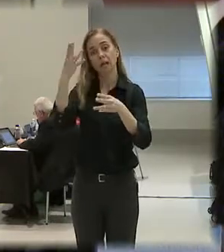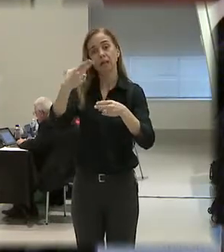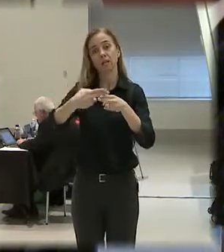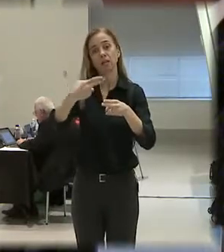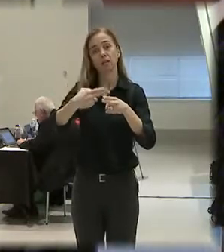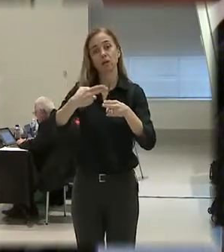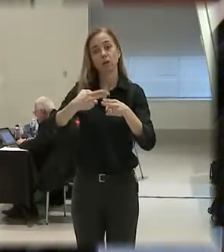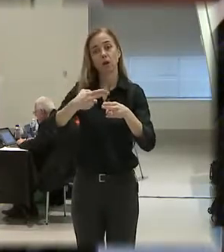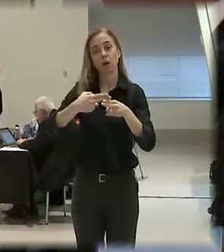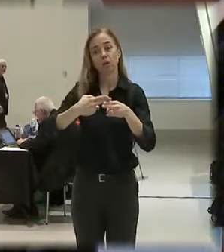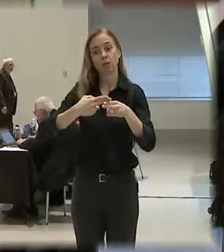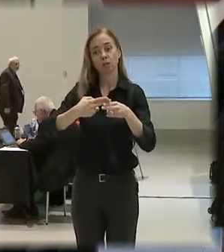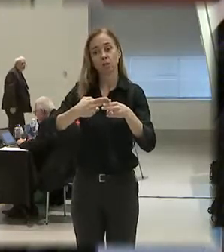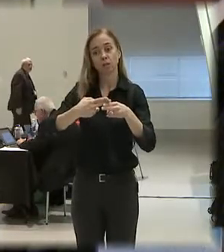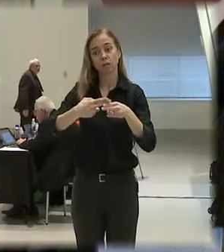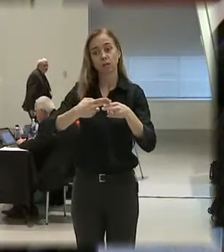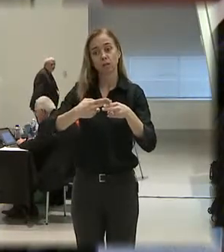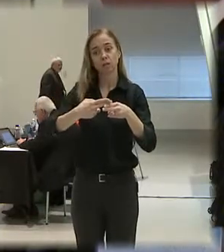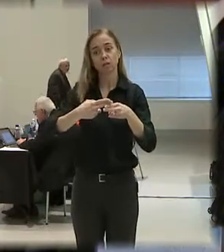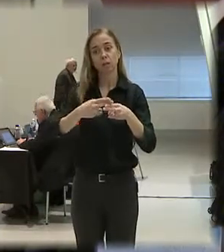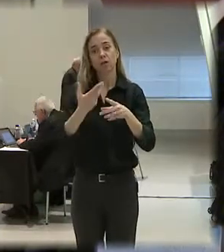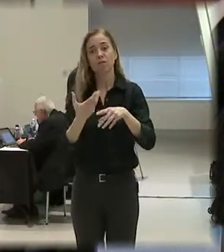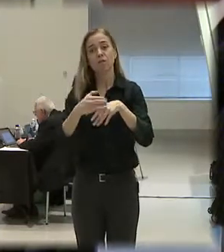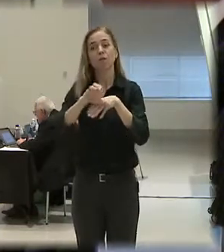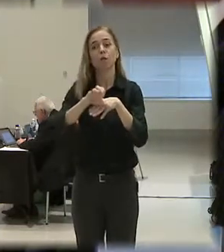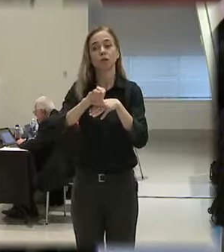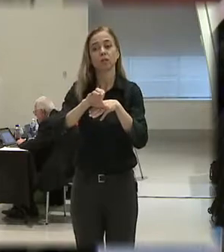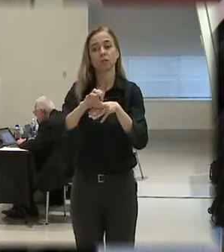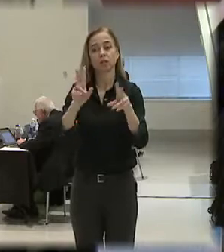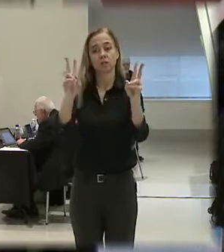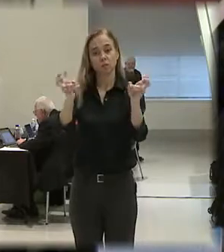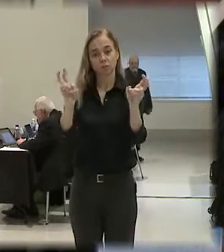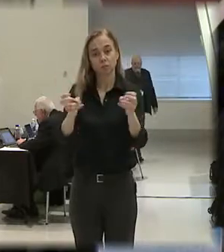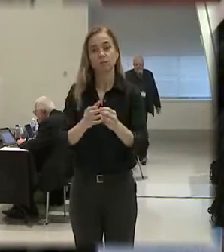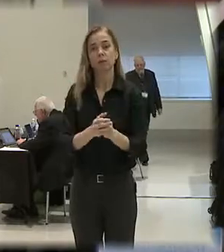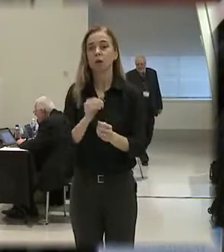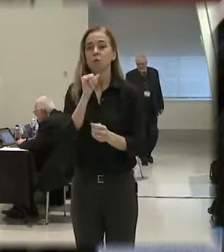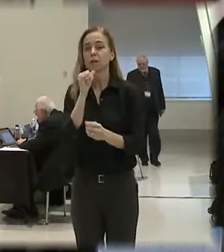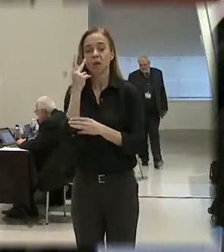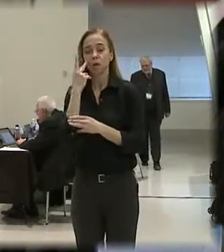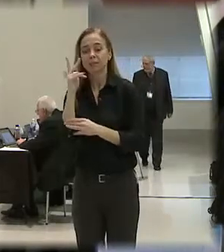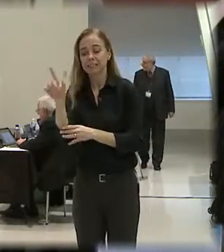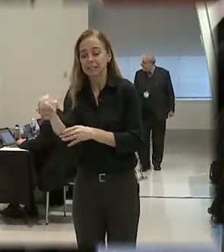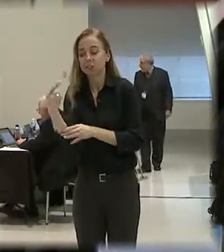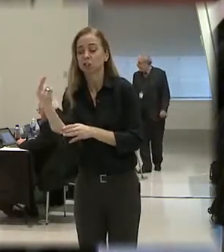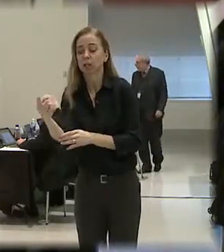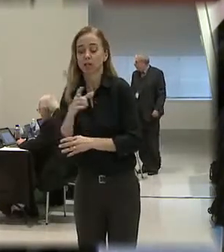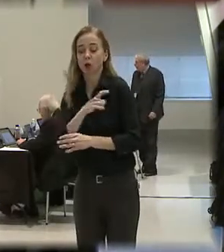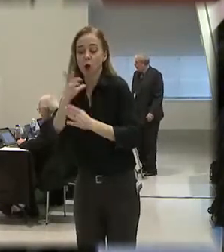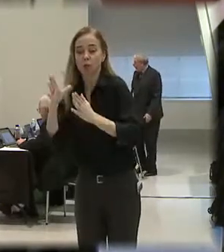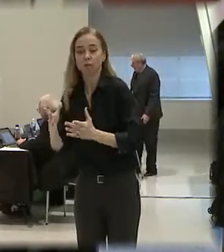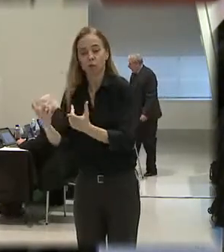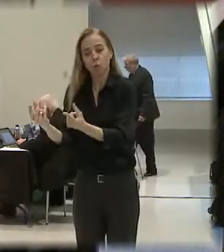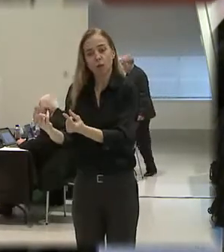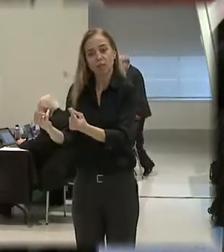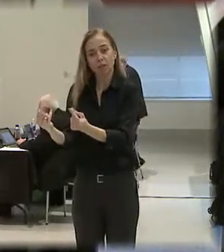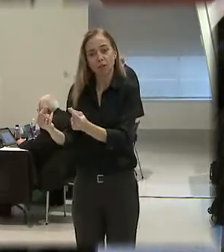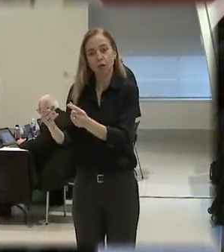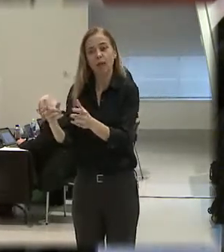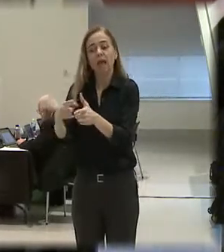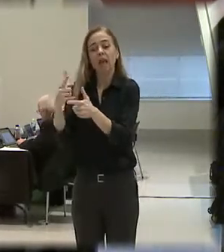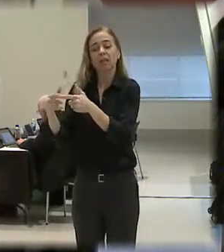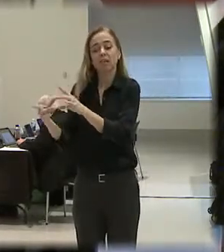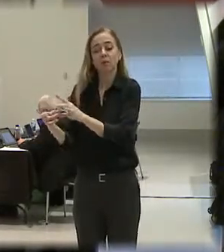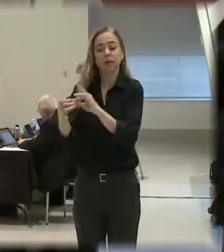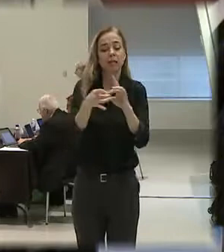force factor, or a relative measure of force. So we don't just see what the officer did, we see what the officer did in relationship to